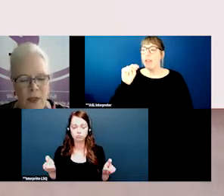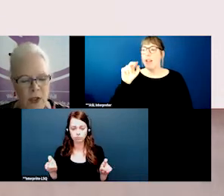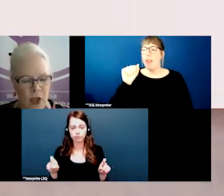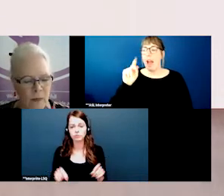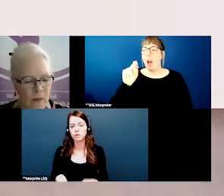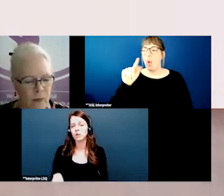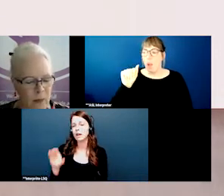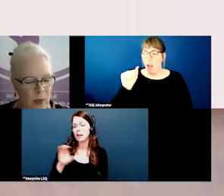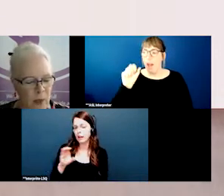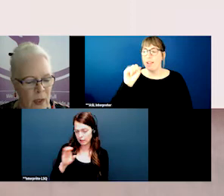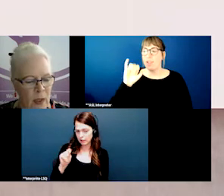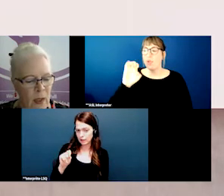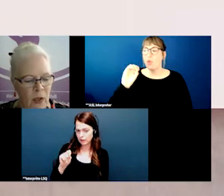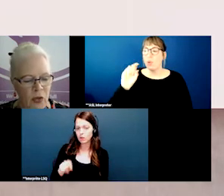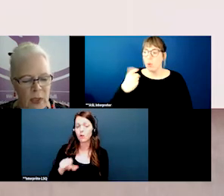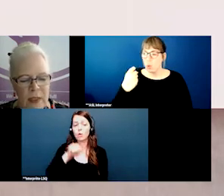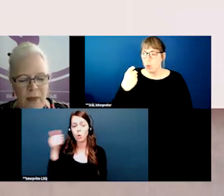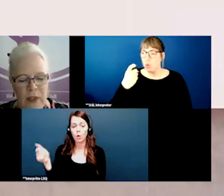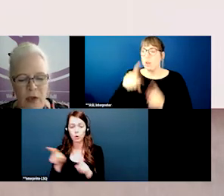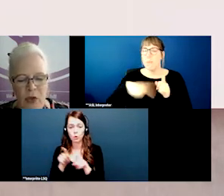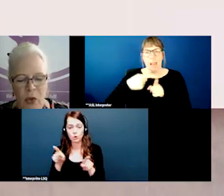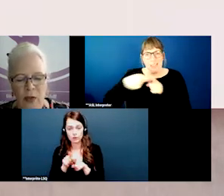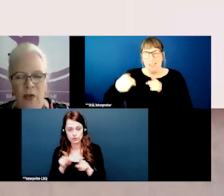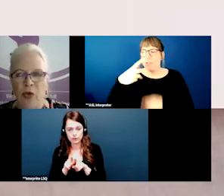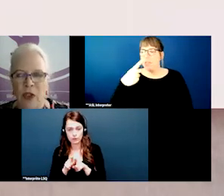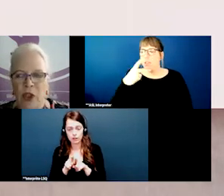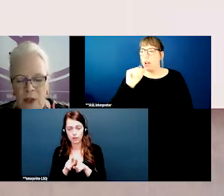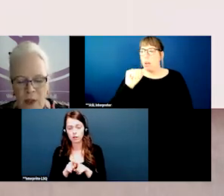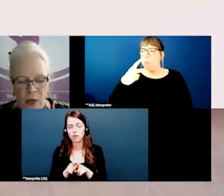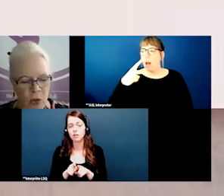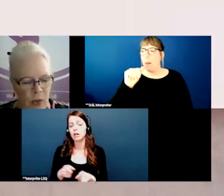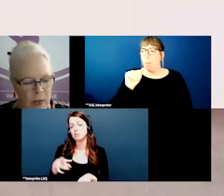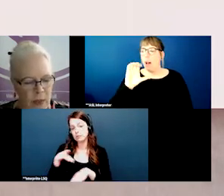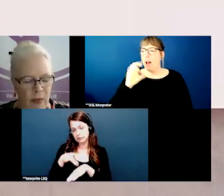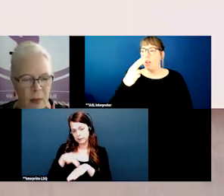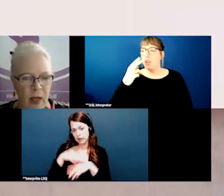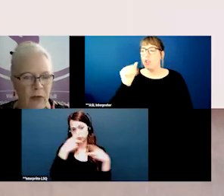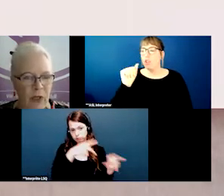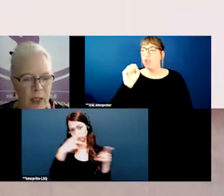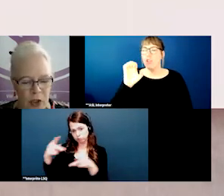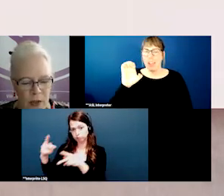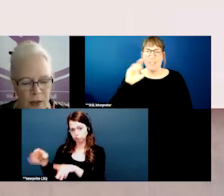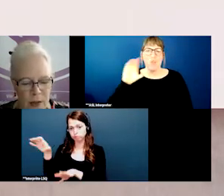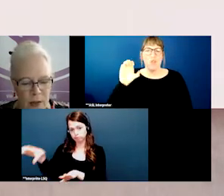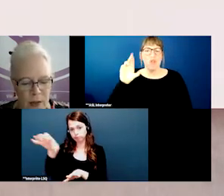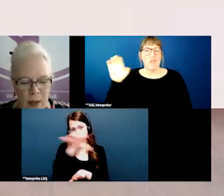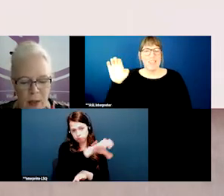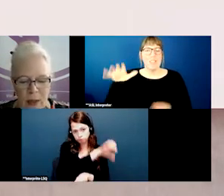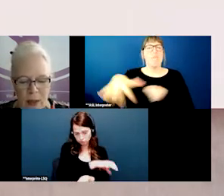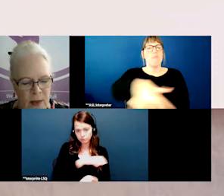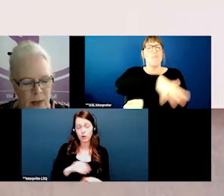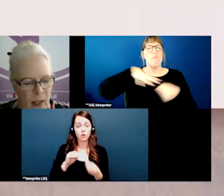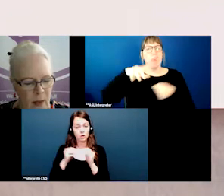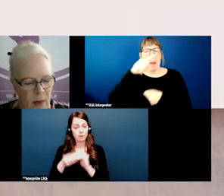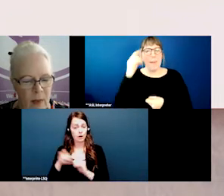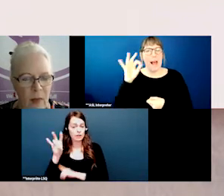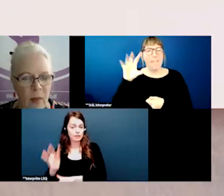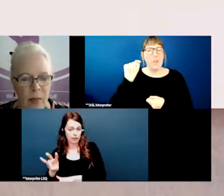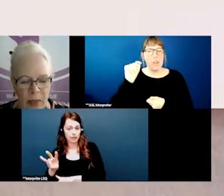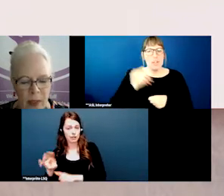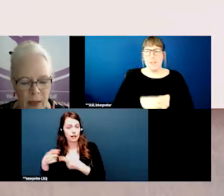Papaschiis Cree Nation. In Treaty 7 territory, the traditional territories of the Blackfoot Nations,